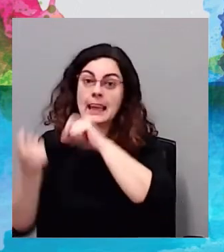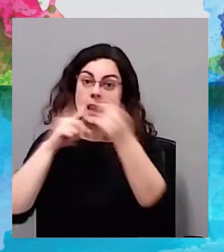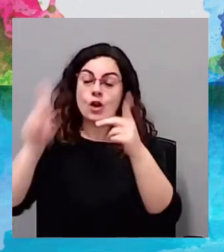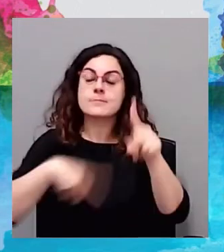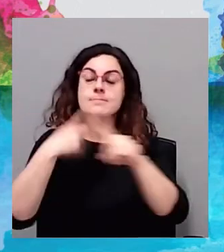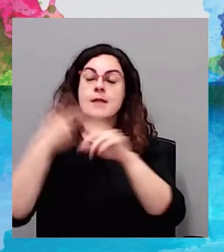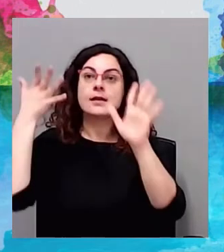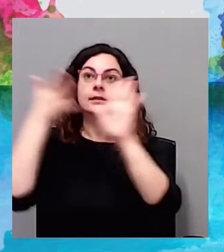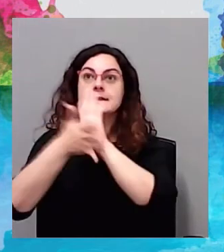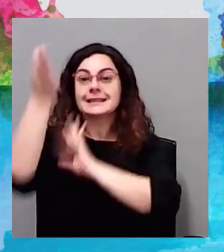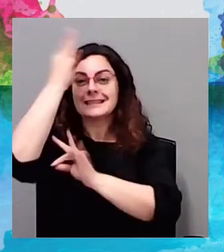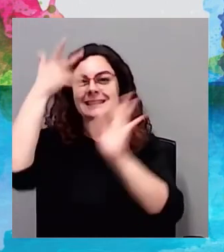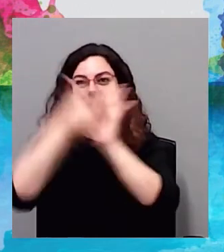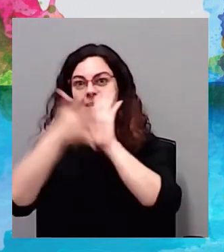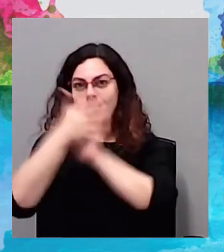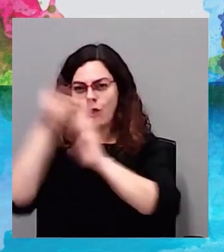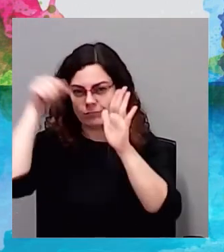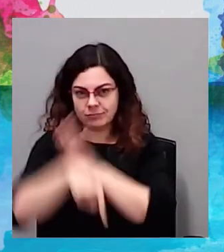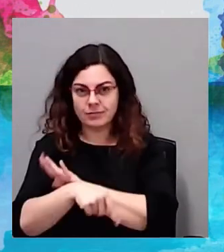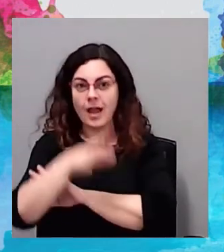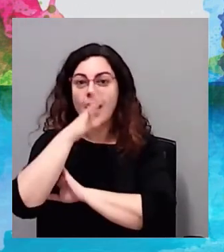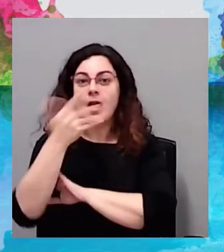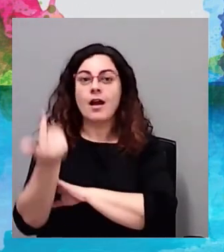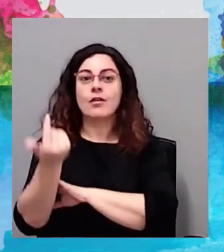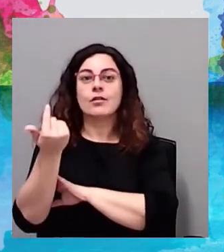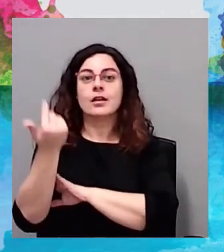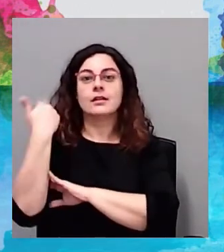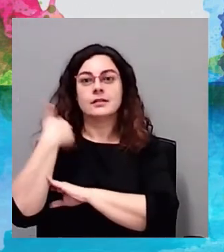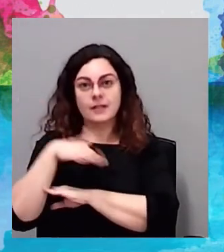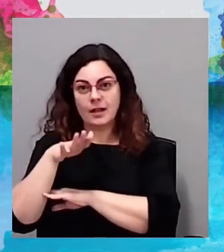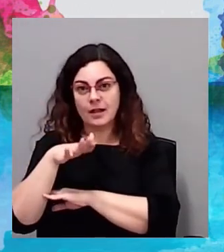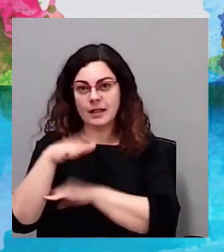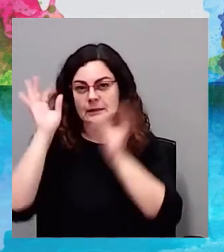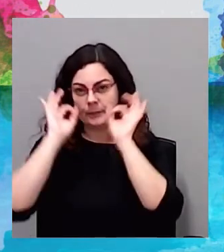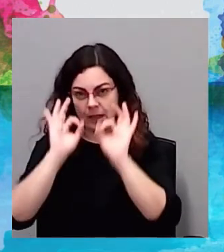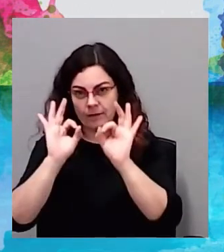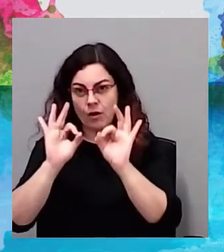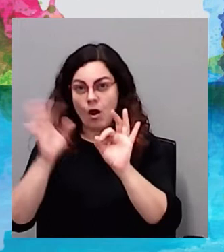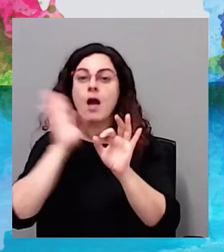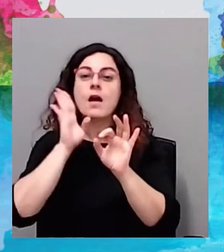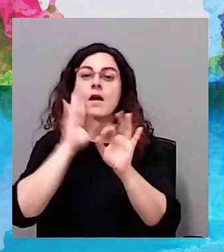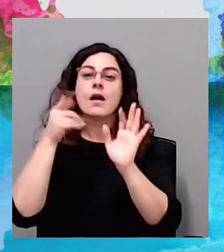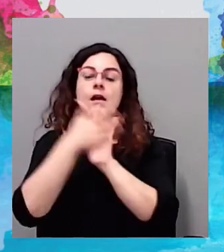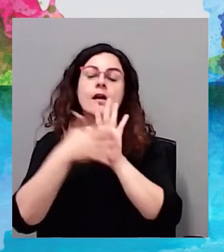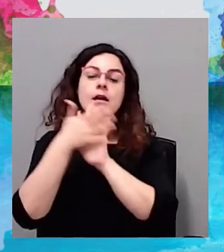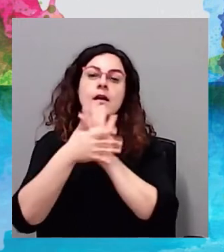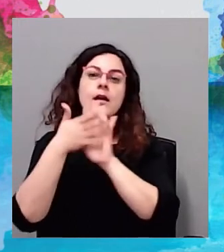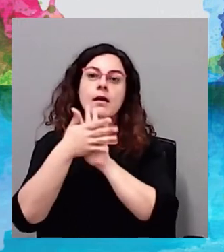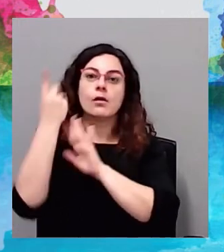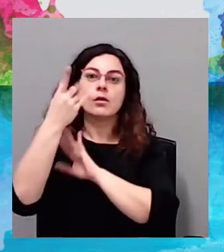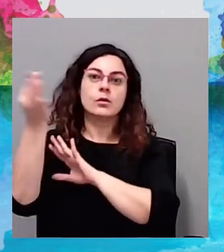art museum in the New York Art Museum. And now we're going to get into more specific works of